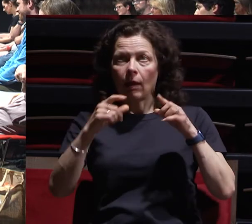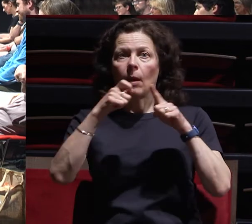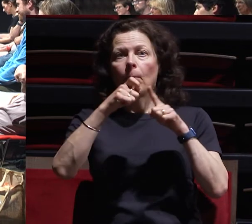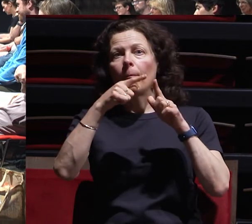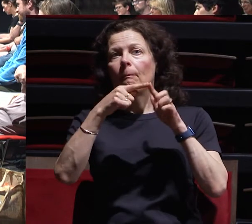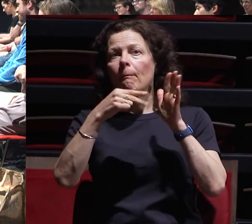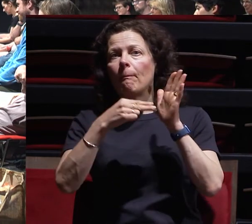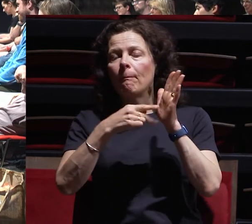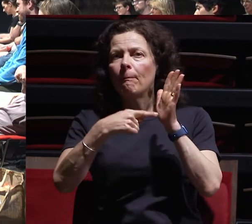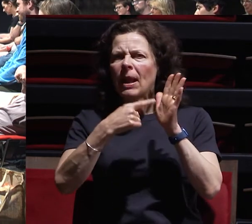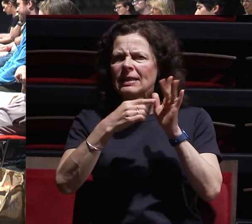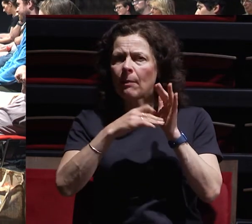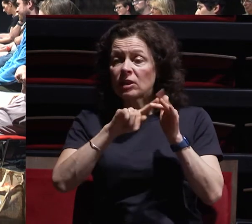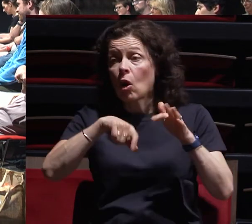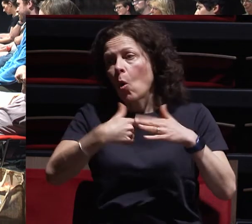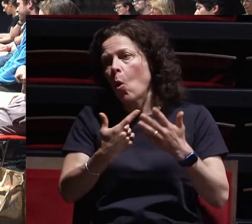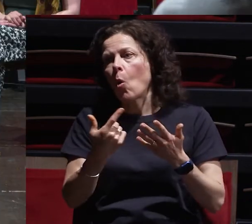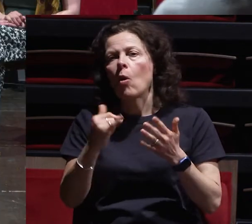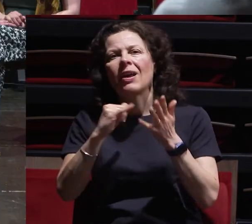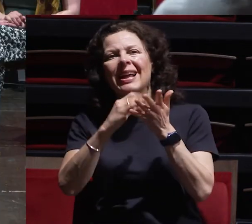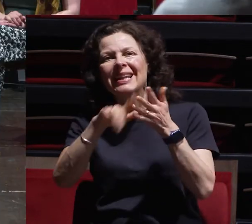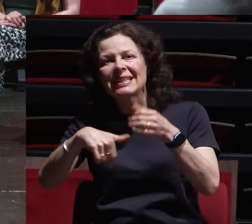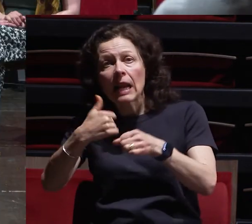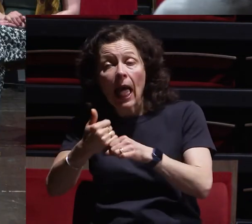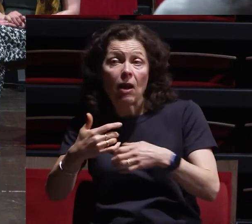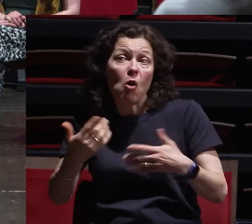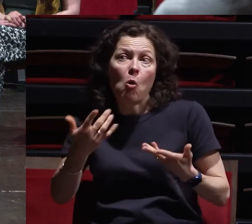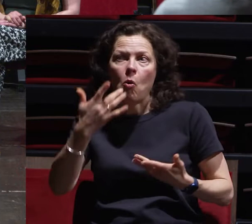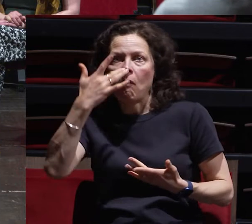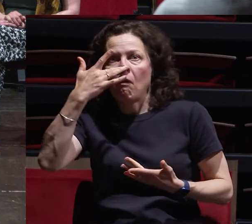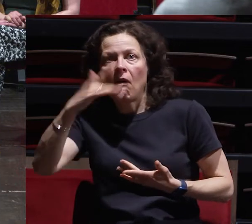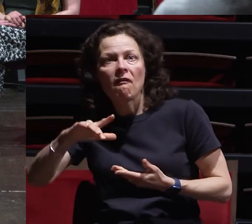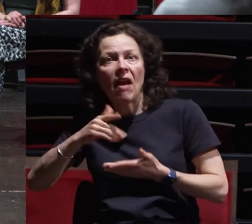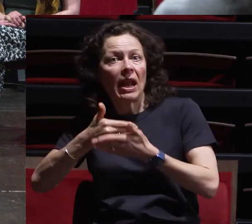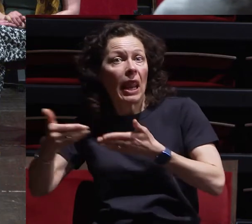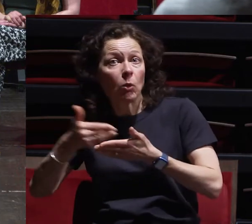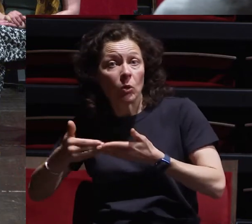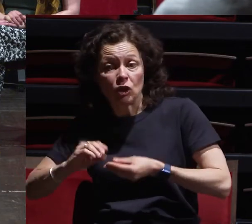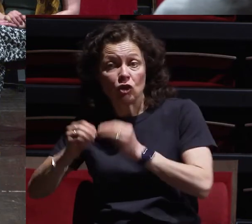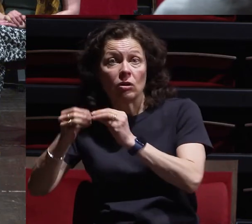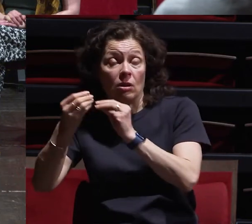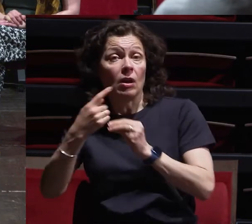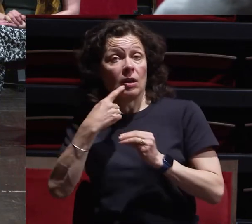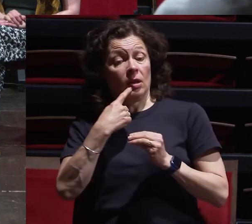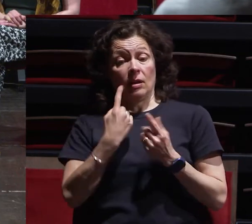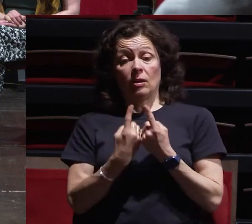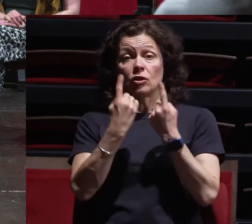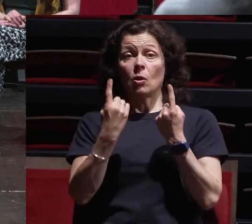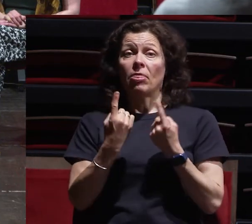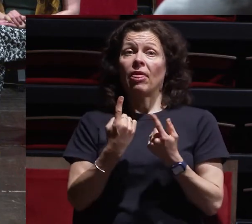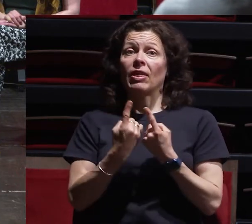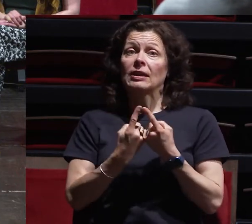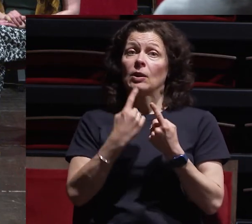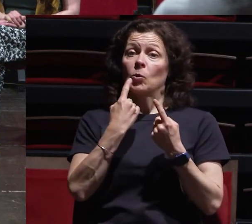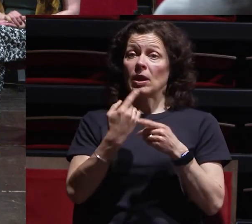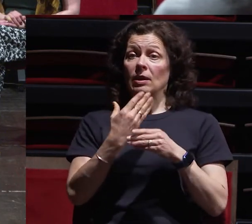write in slang. You can write in a made-up language. I mean, that's what we've been exploring today with some of those words that we